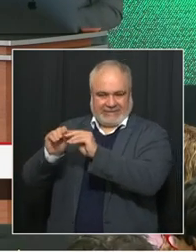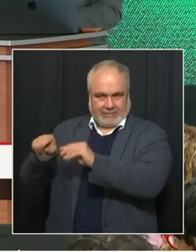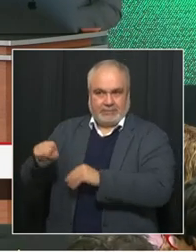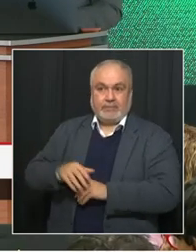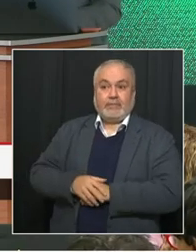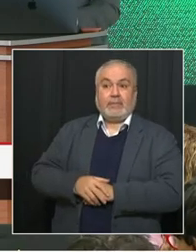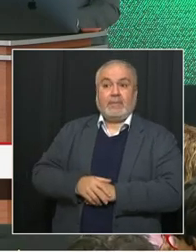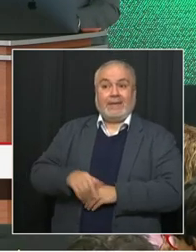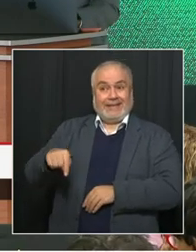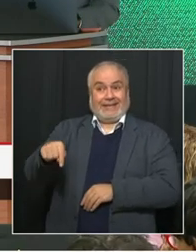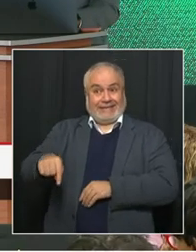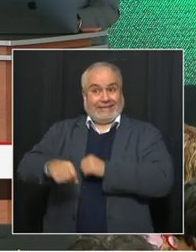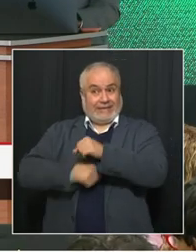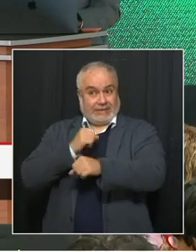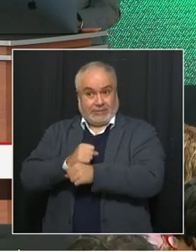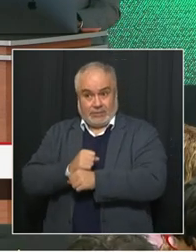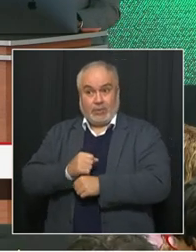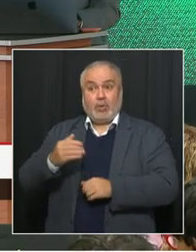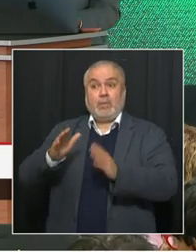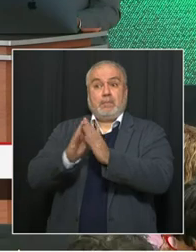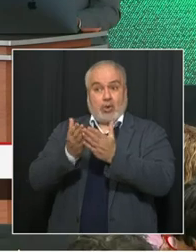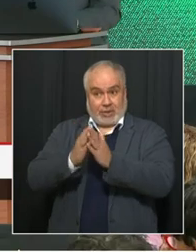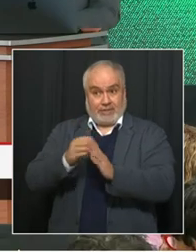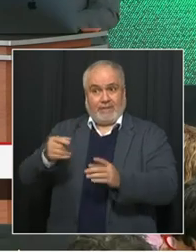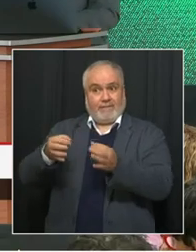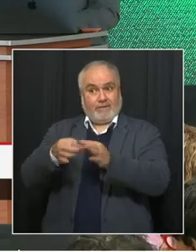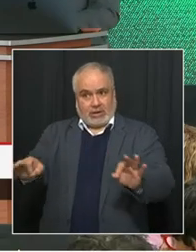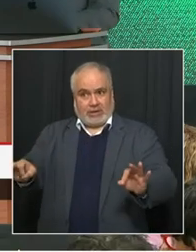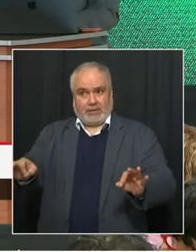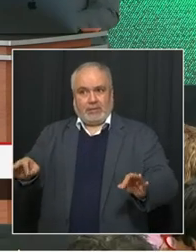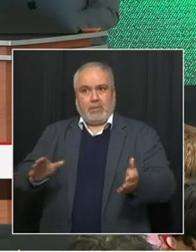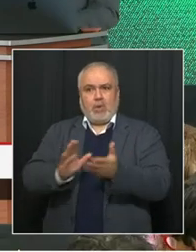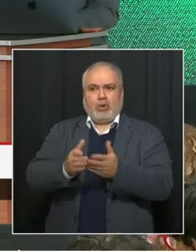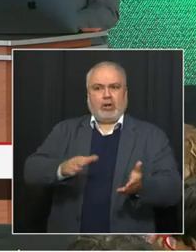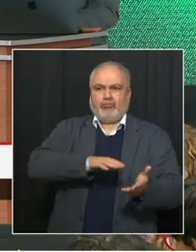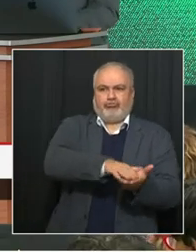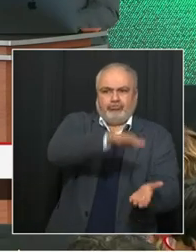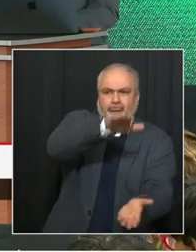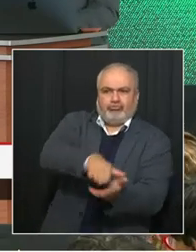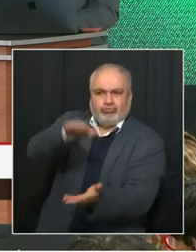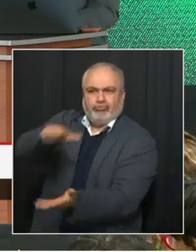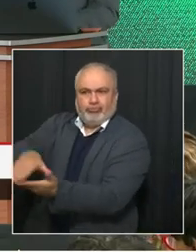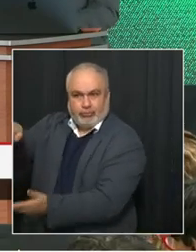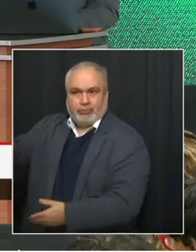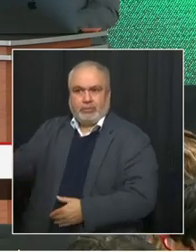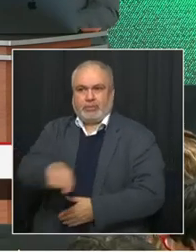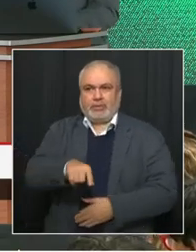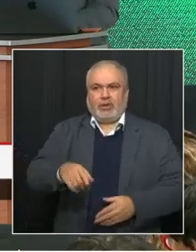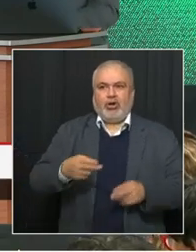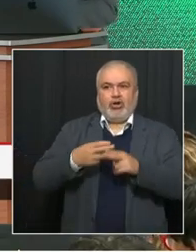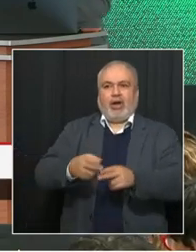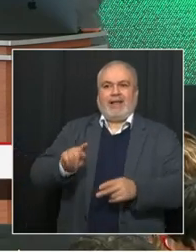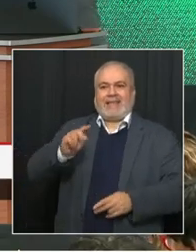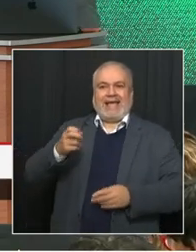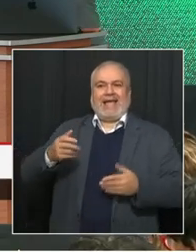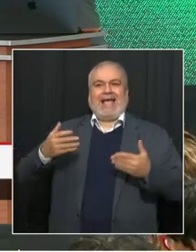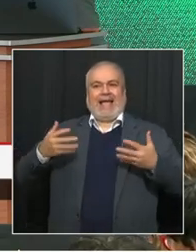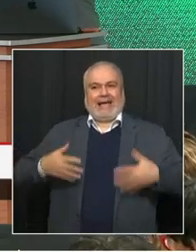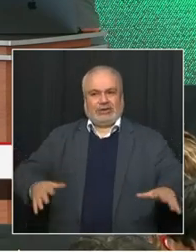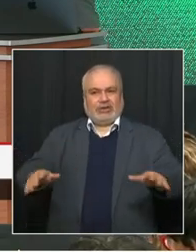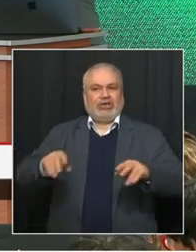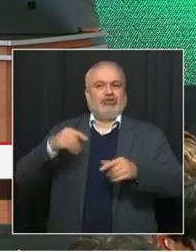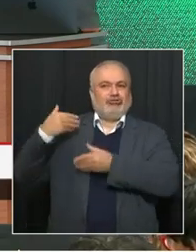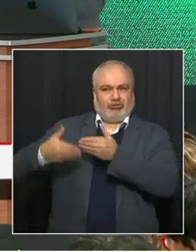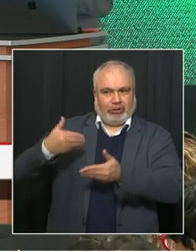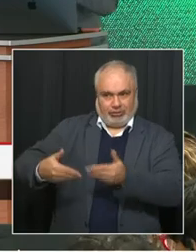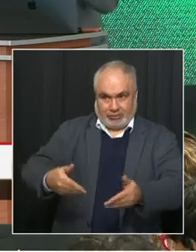Generation. I'm the father of a 19 and 17-year-old. And there are things that I could see, and I don't want to blame too much